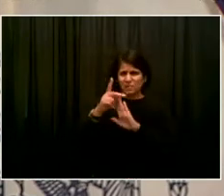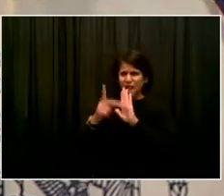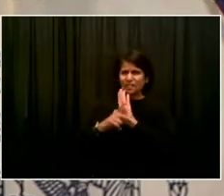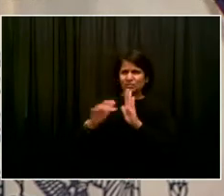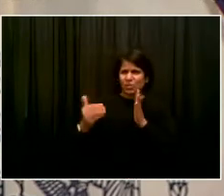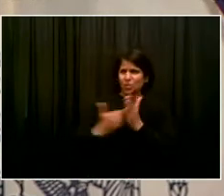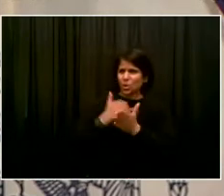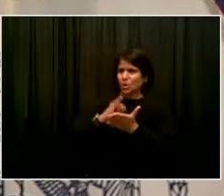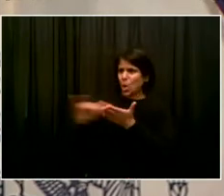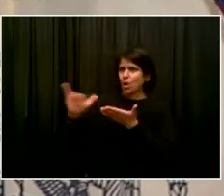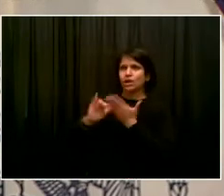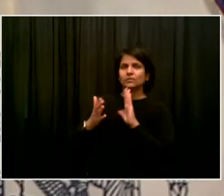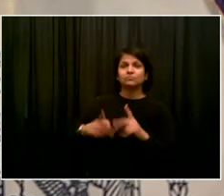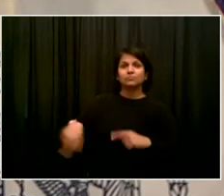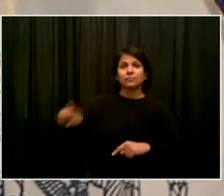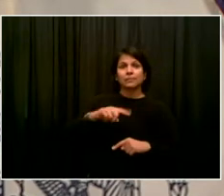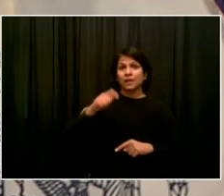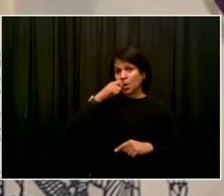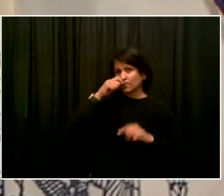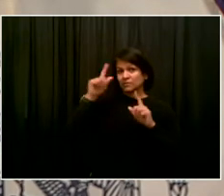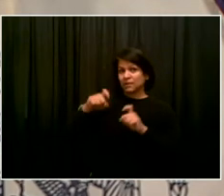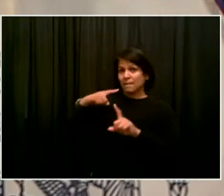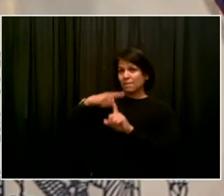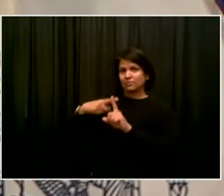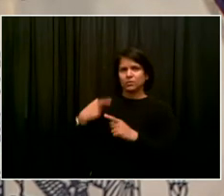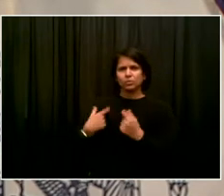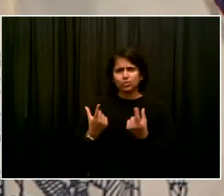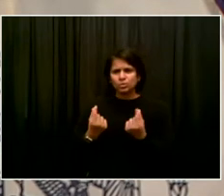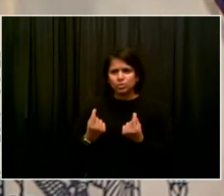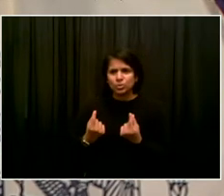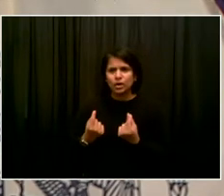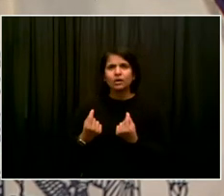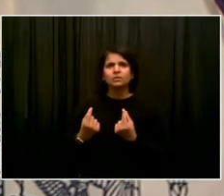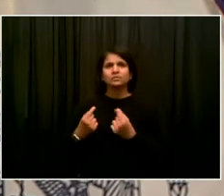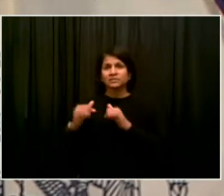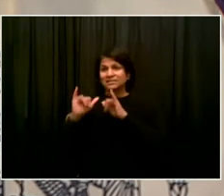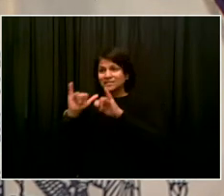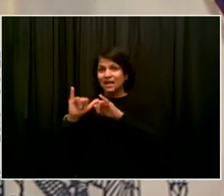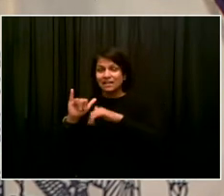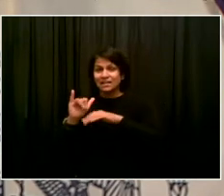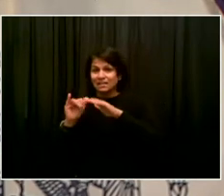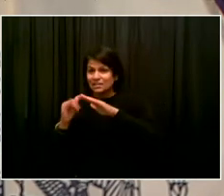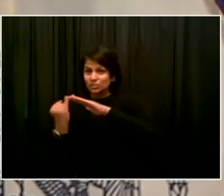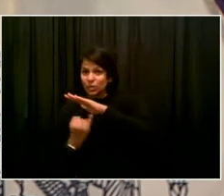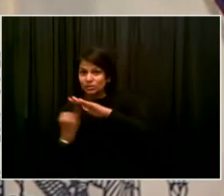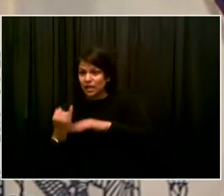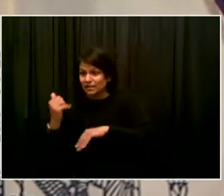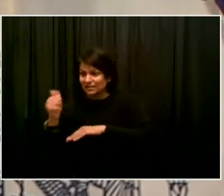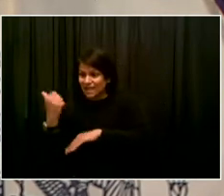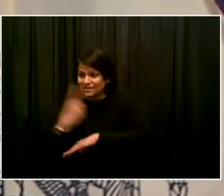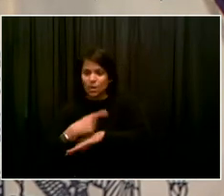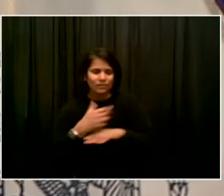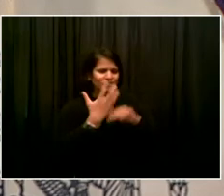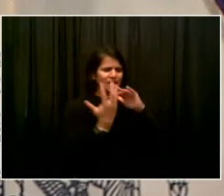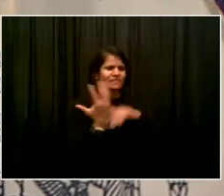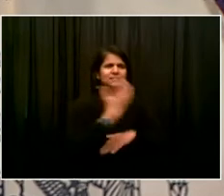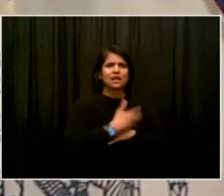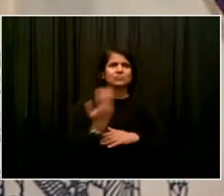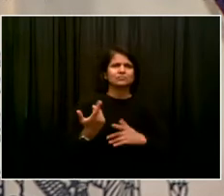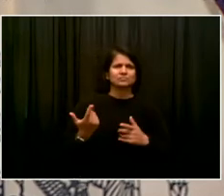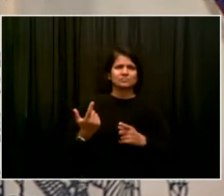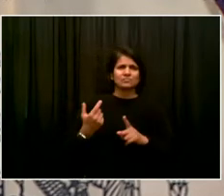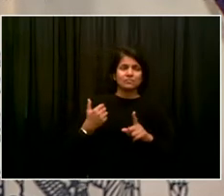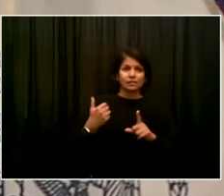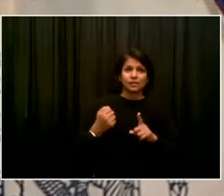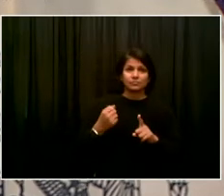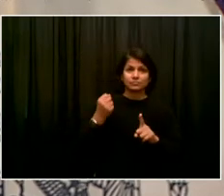will affect, how this will affect, you know, policies for city workforce and so on. Well, thank you. It's a really important question, Aaron. Thank you for it.